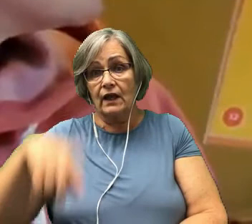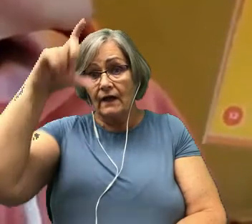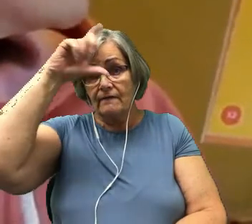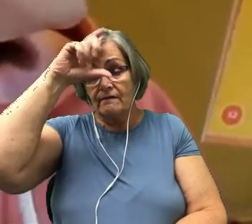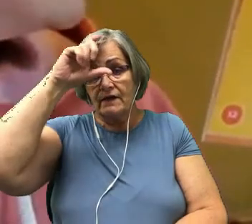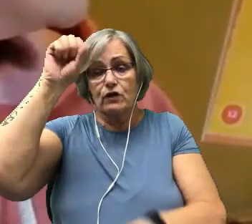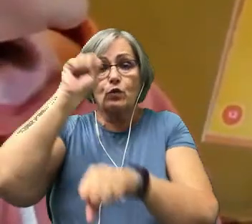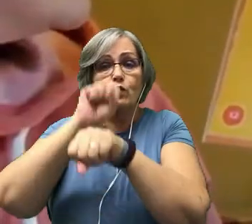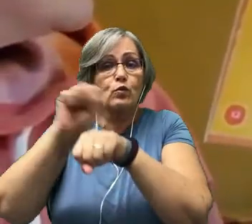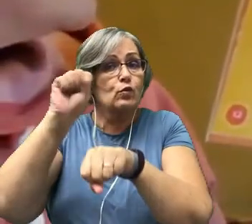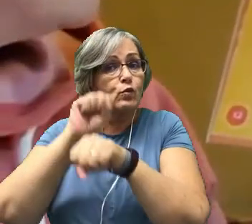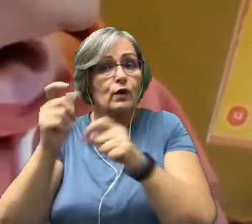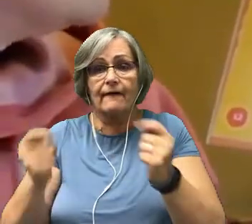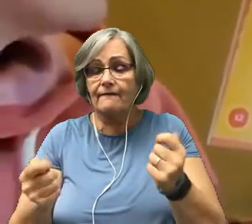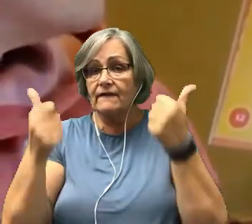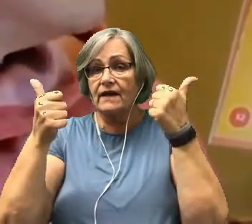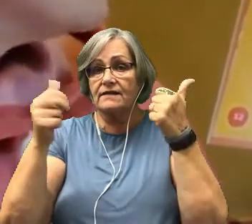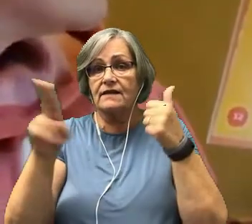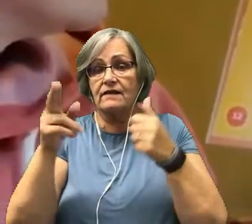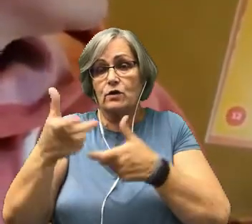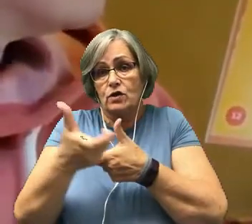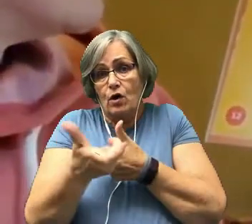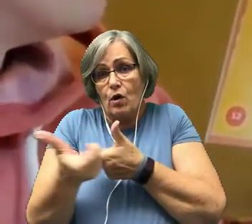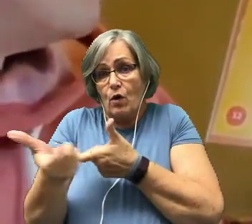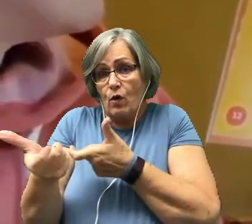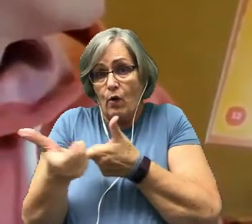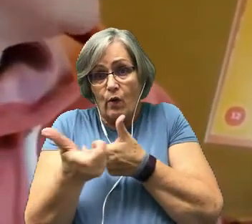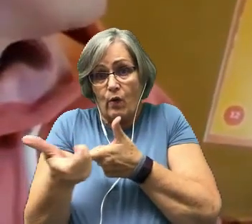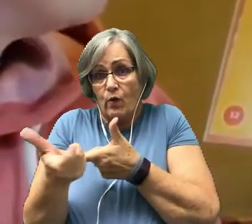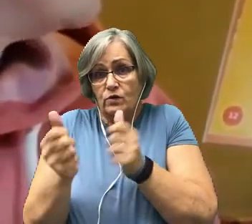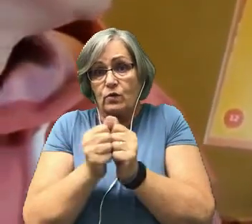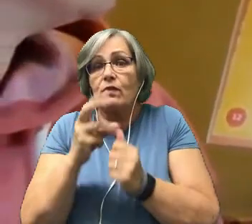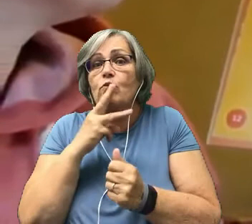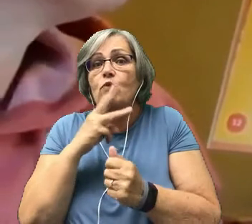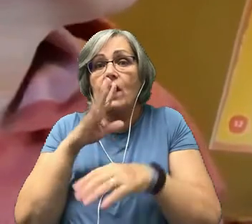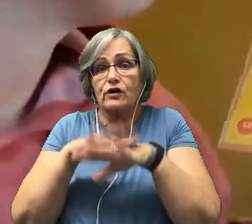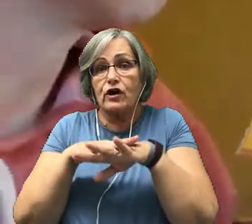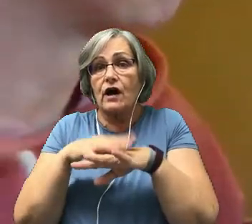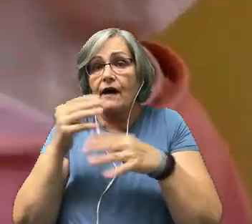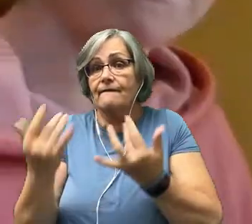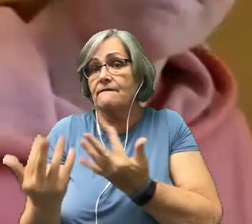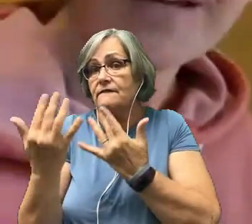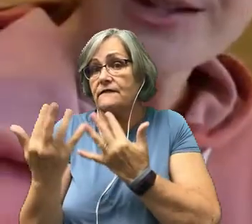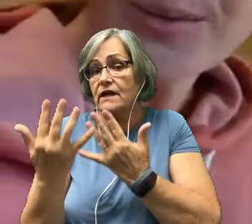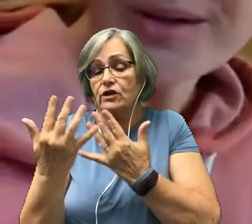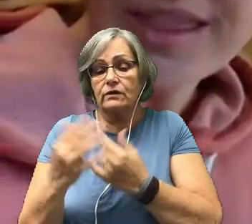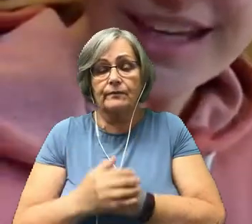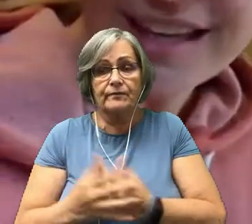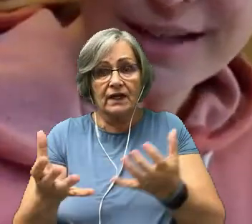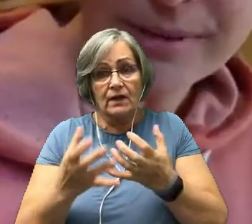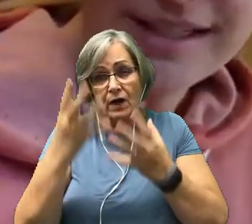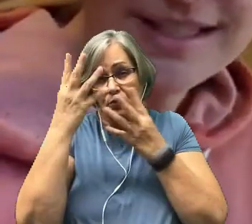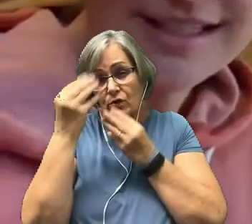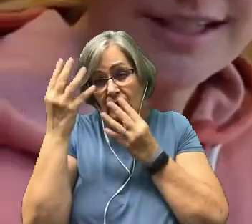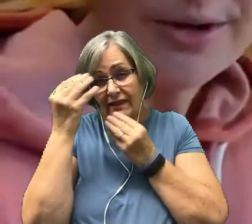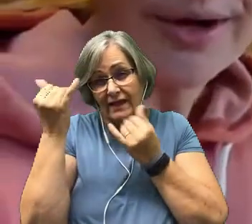Firefighters work quickly. They use a hose to spray water on the fire. So I want you to think a